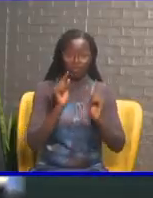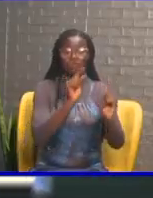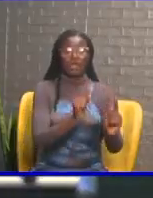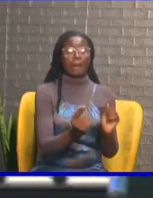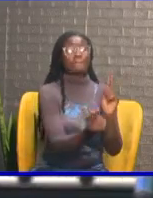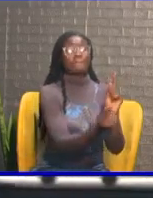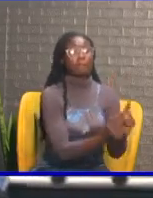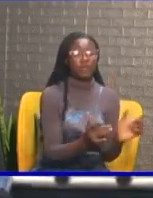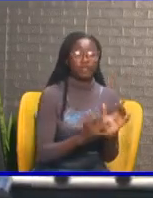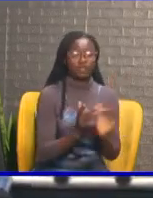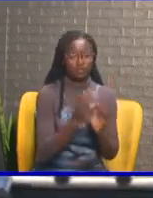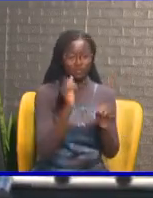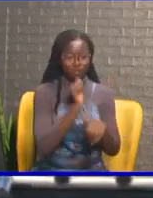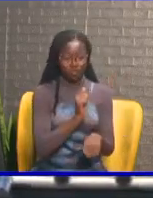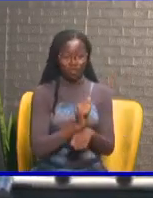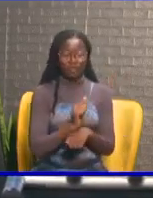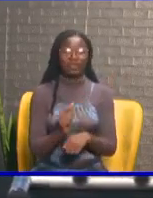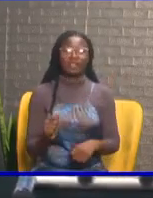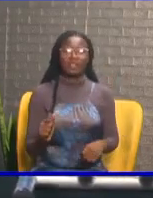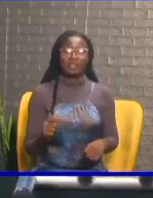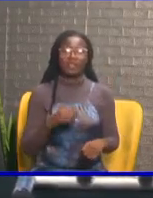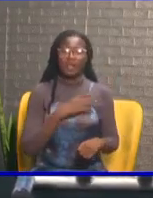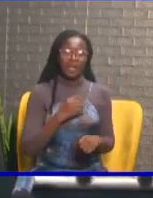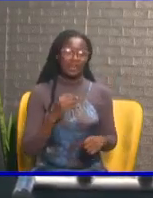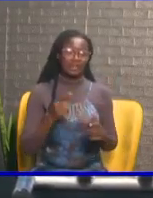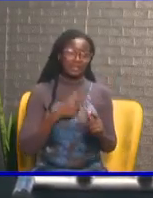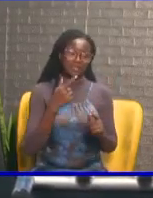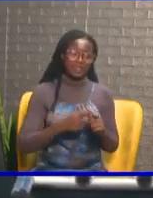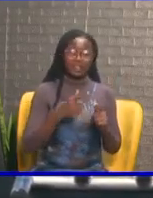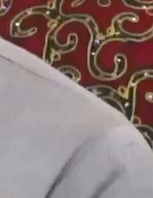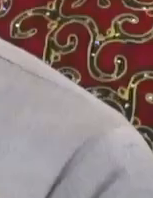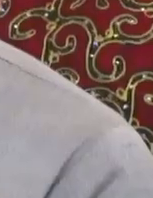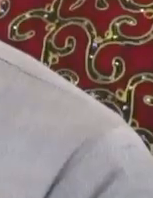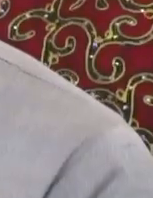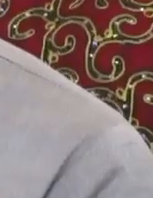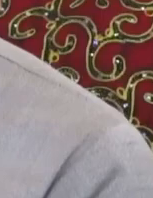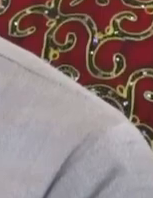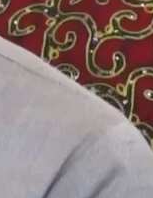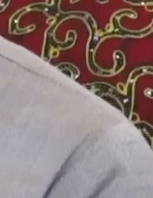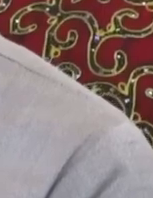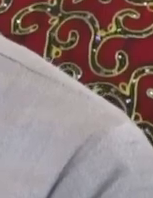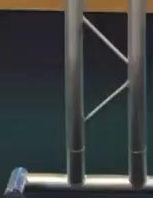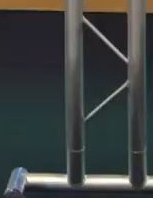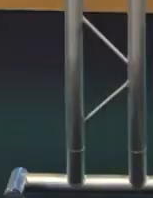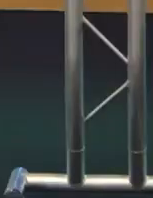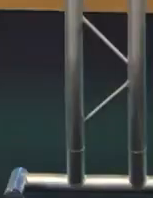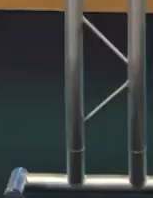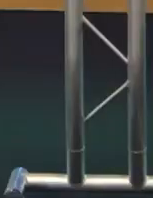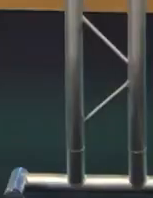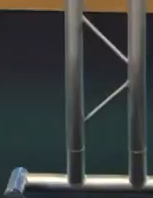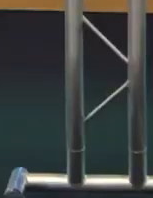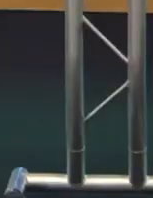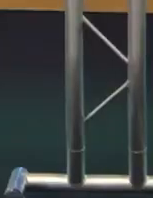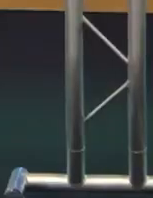say, Lord, have mercy upon me. And he behaves like he didn't see you, yet you worshipped. Your prayer went unanswered, but you worshipped.